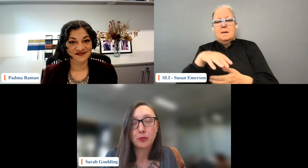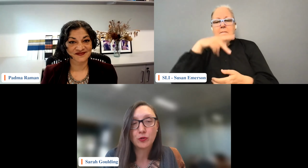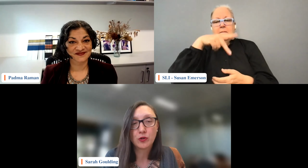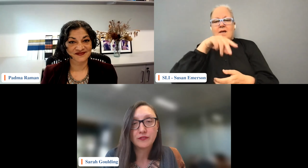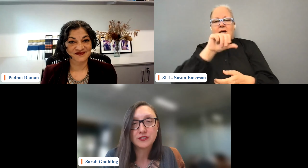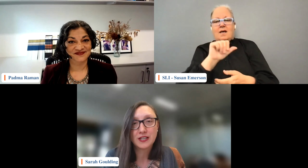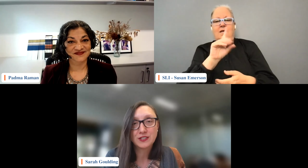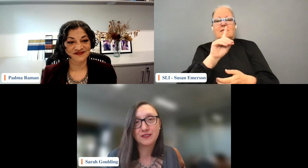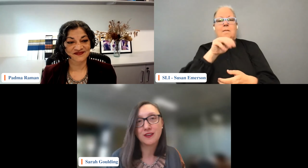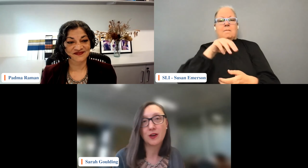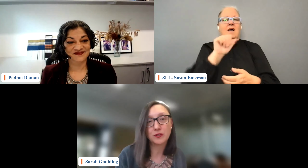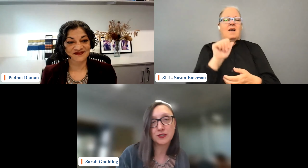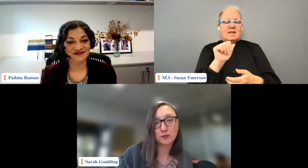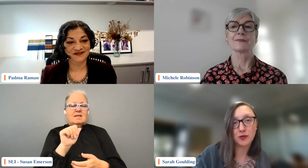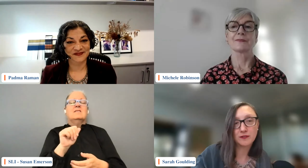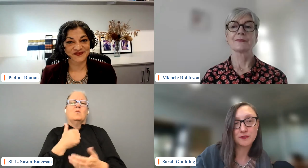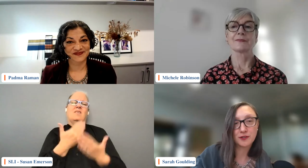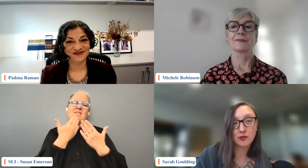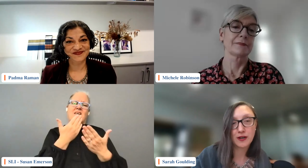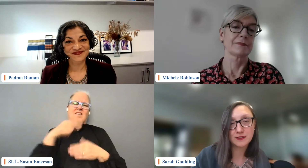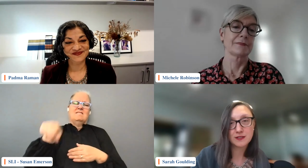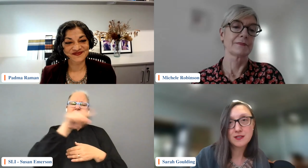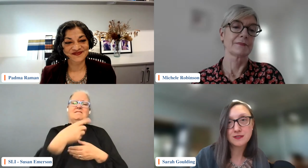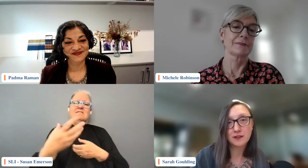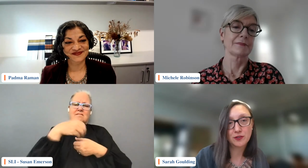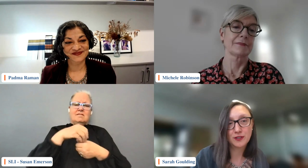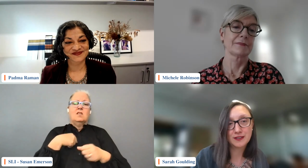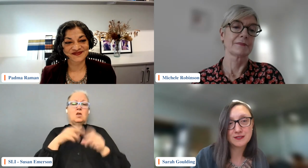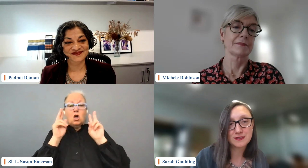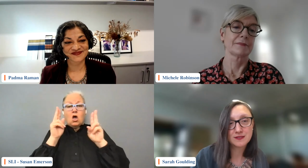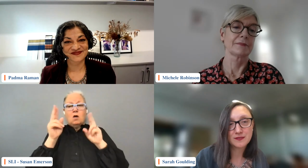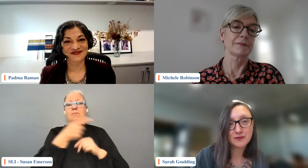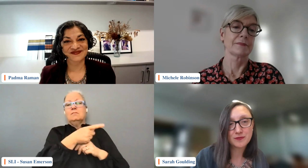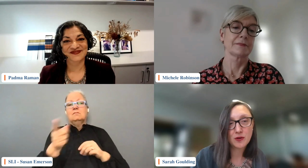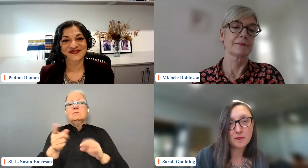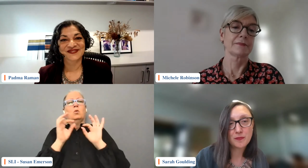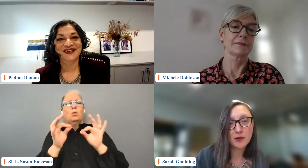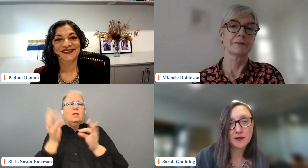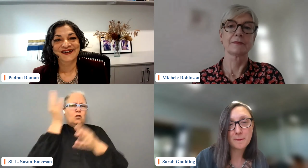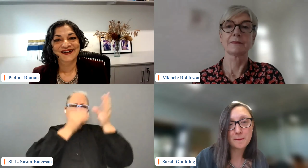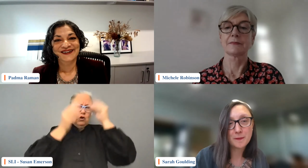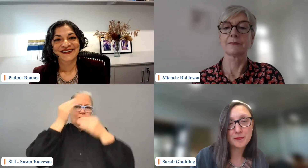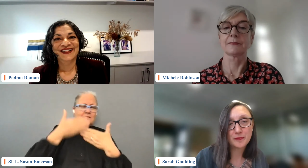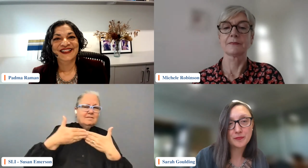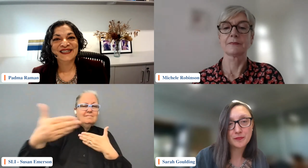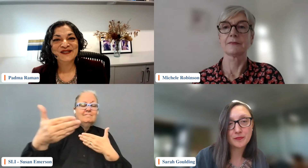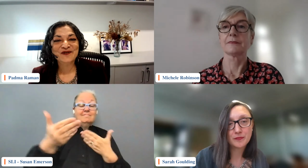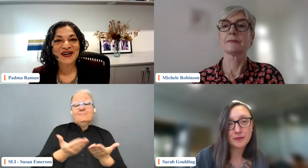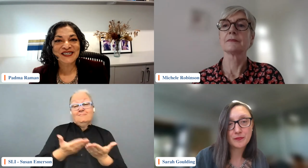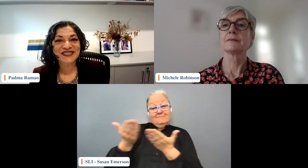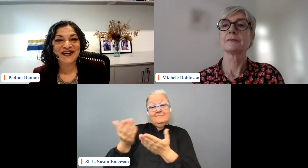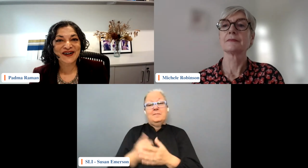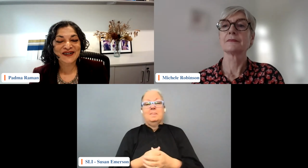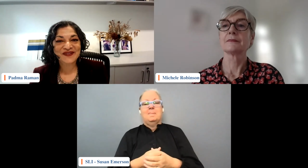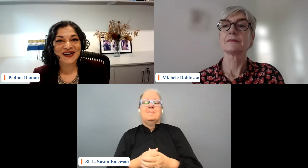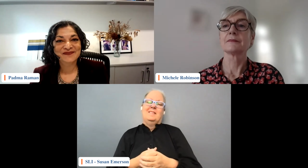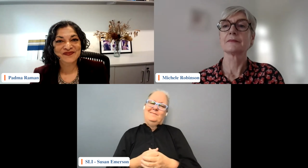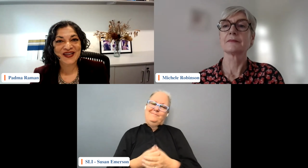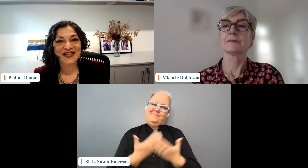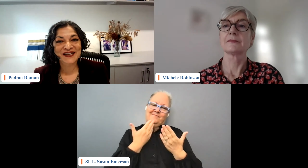very important conversation. I wish us well for a great set of learnings. Over. Thanks so much,